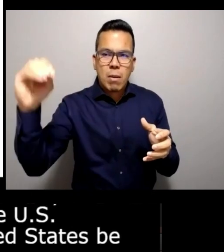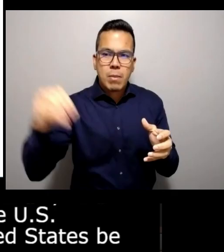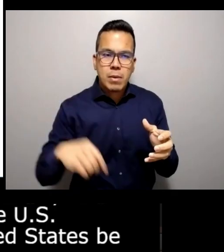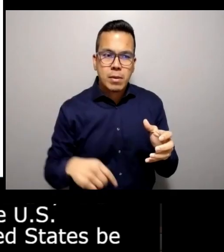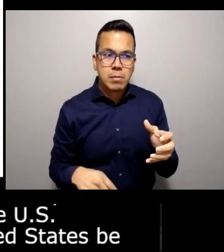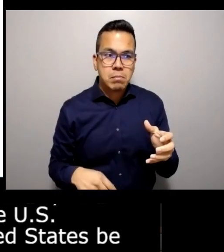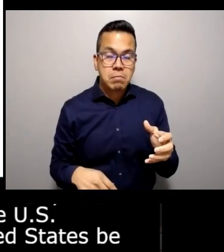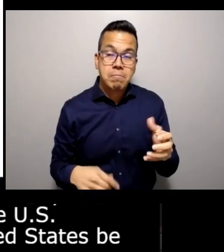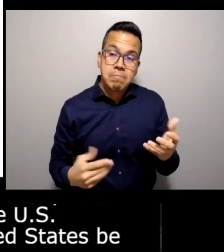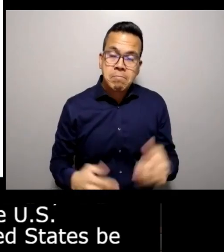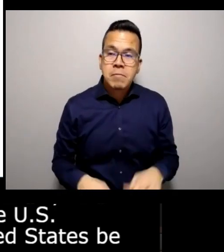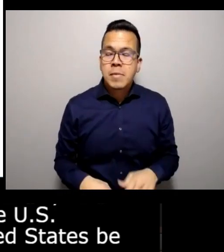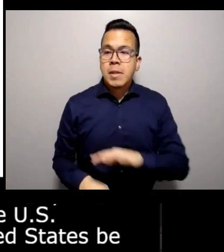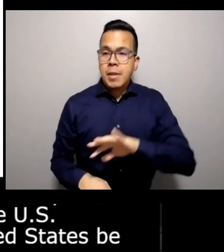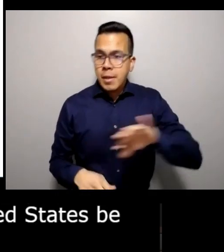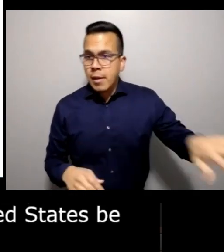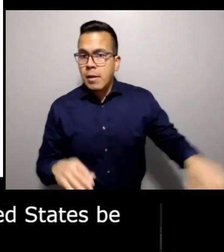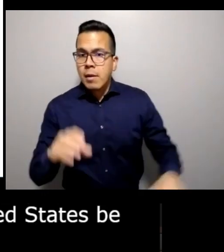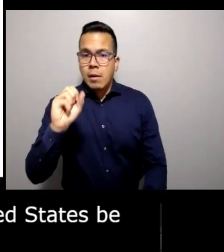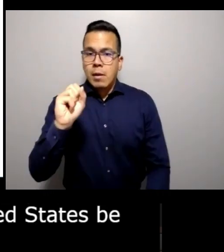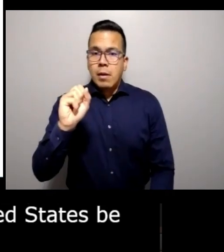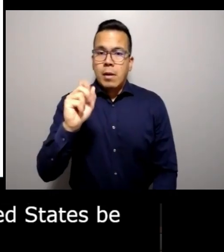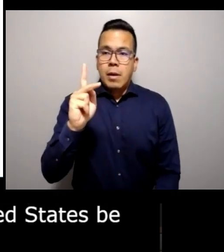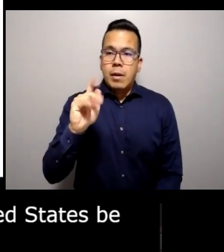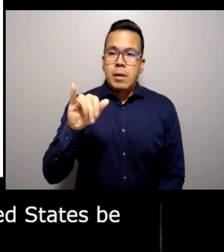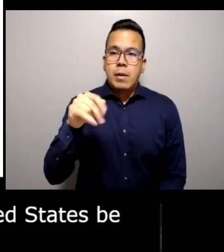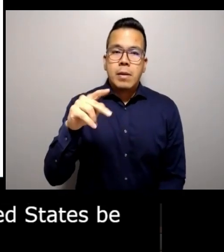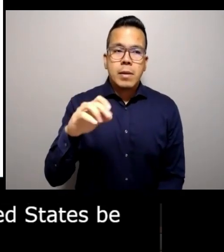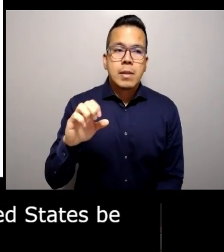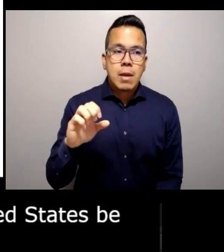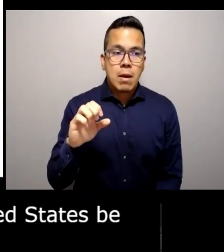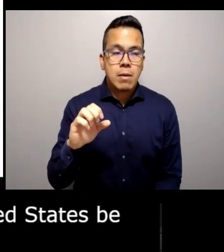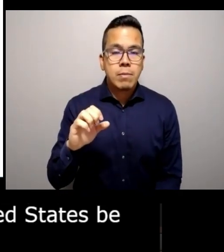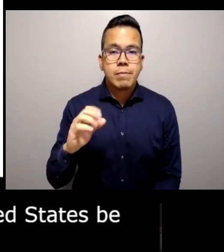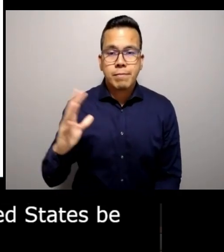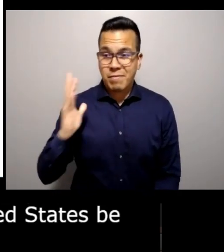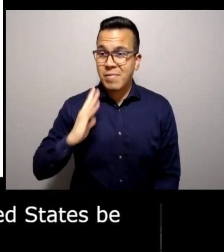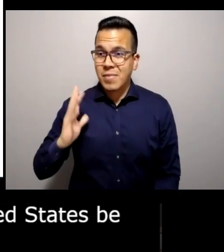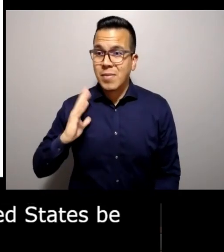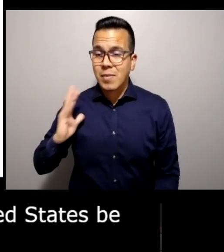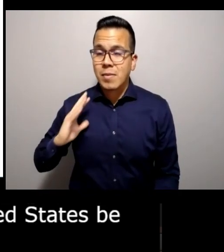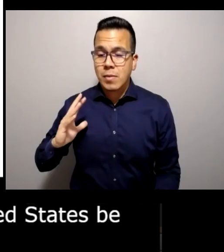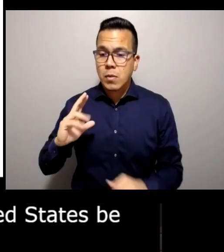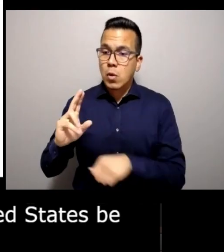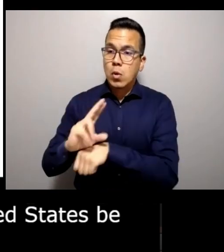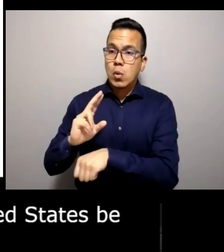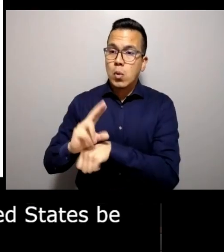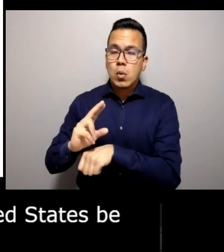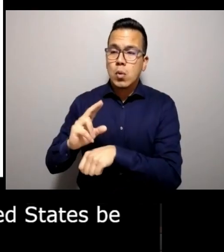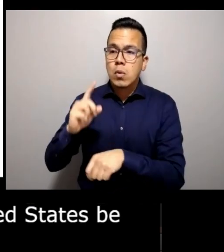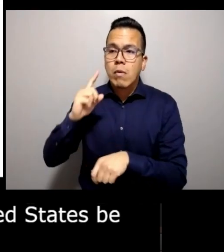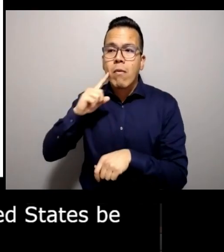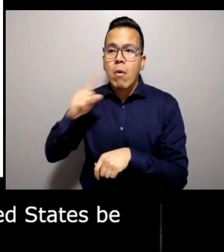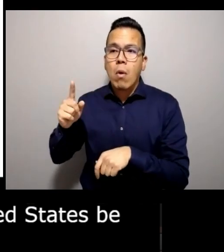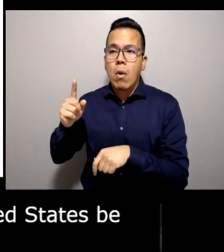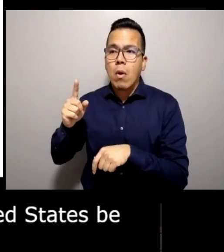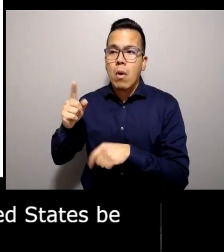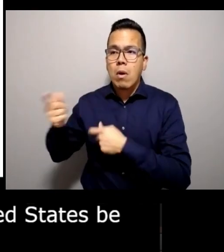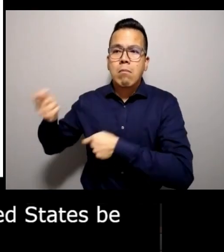Skype, in many ways, started out as an alternative phone service, essentially,